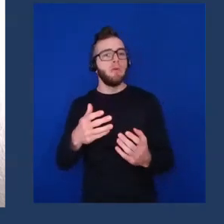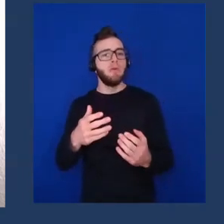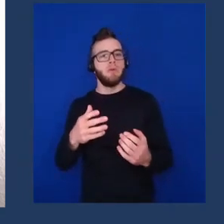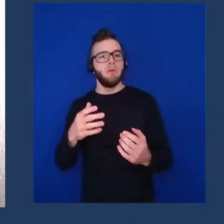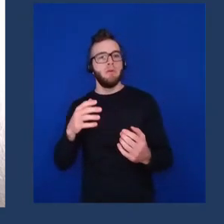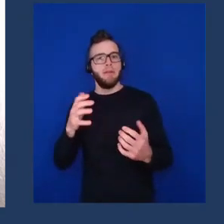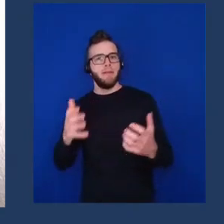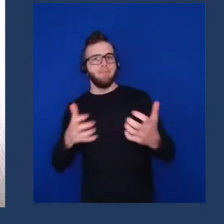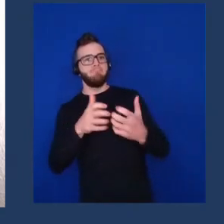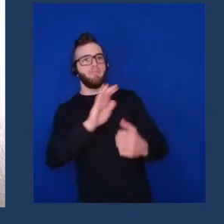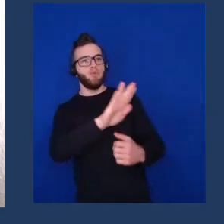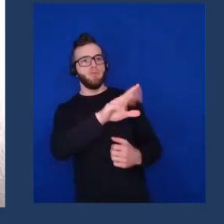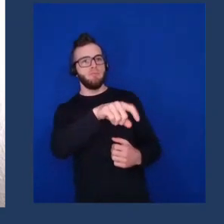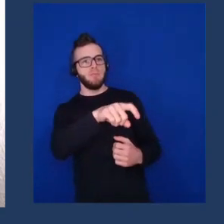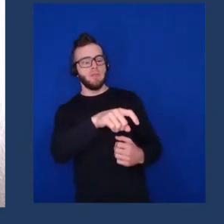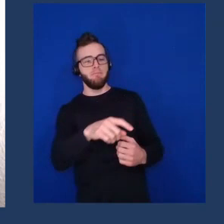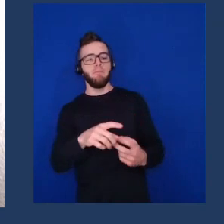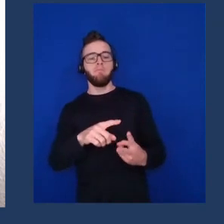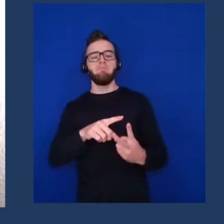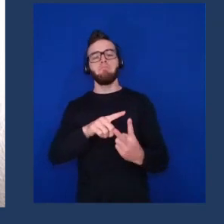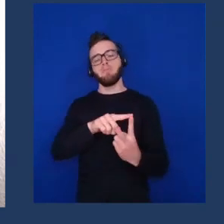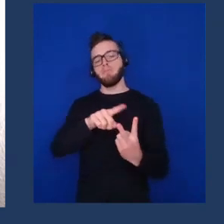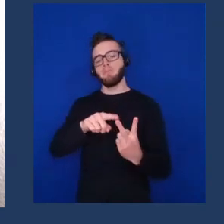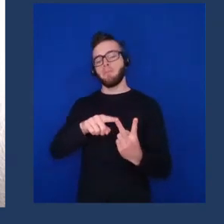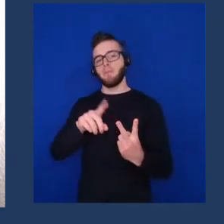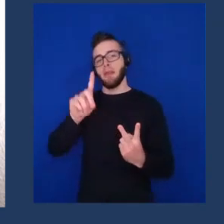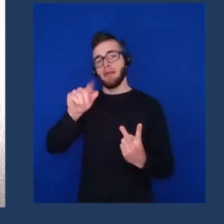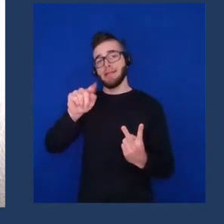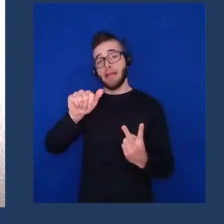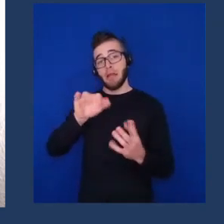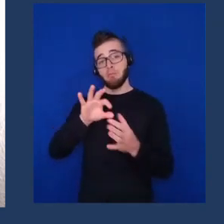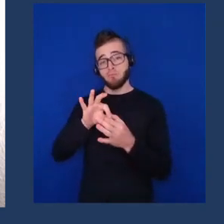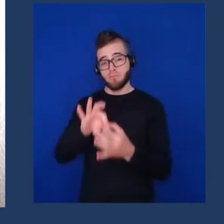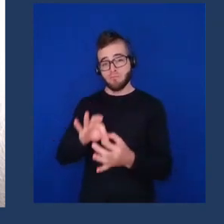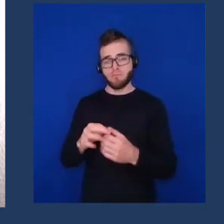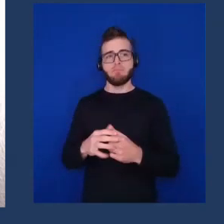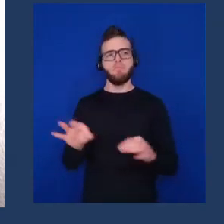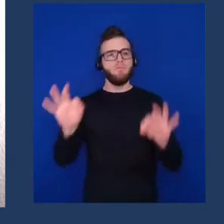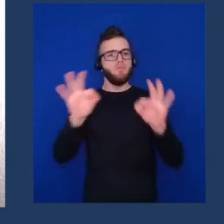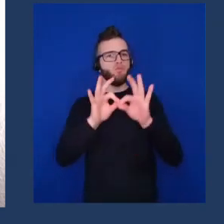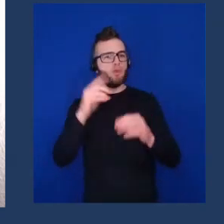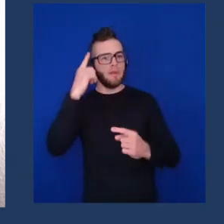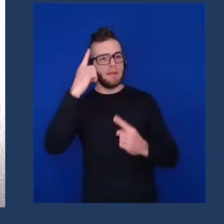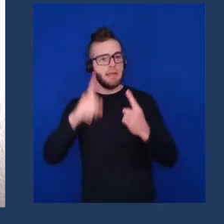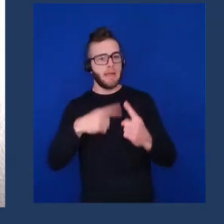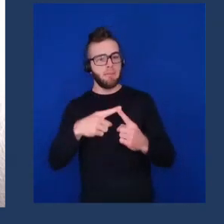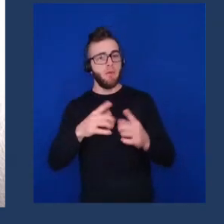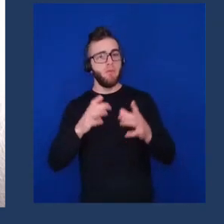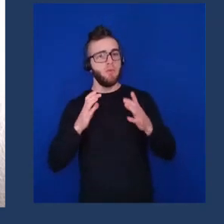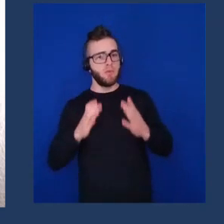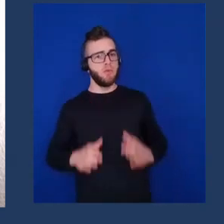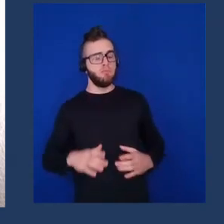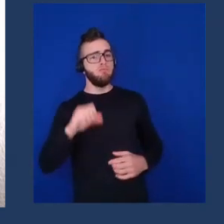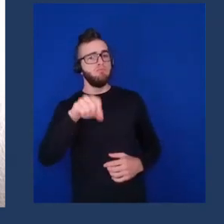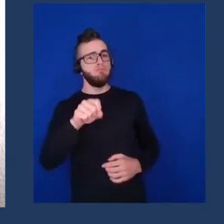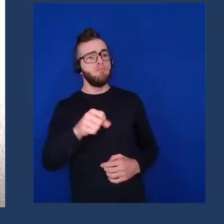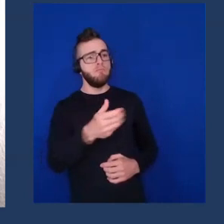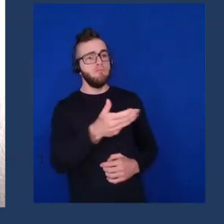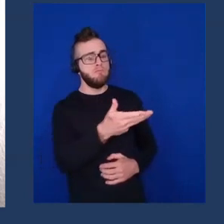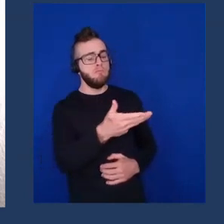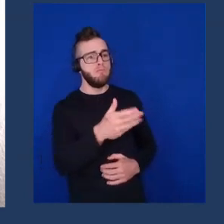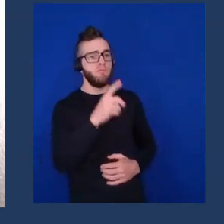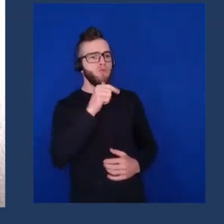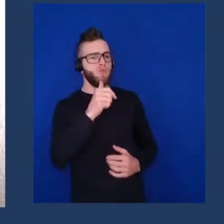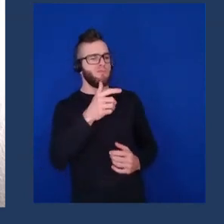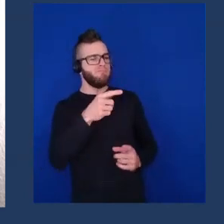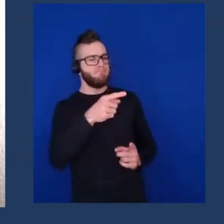side, we also think not just about the customer who's pursuing their mental health